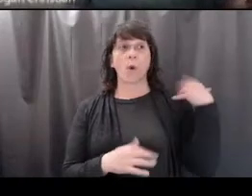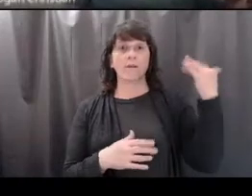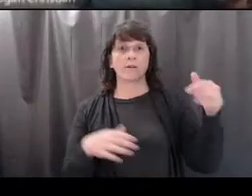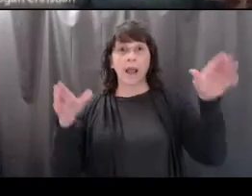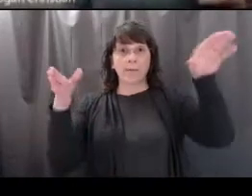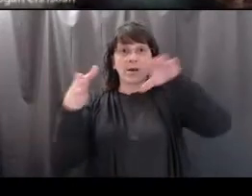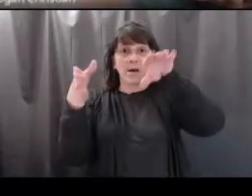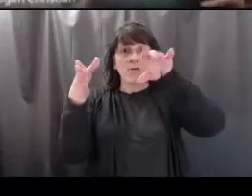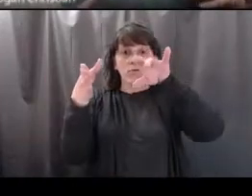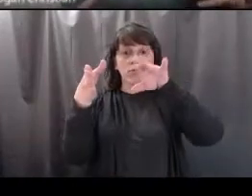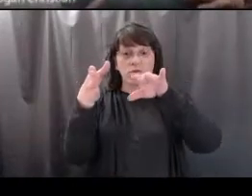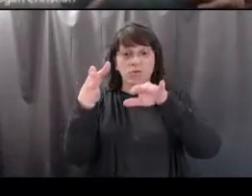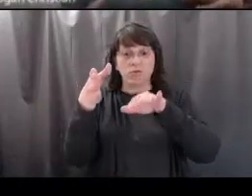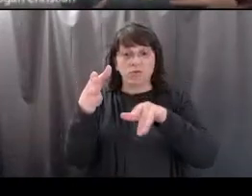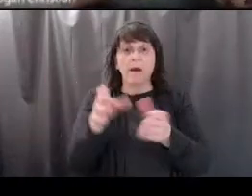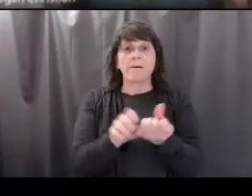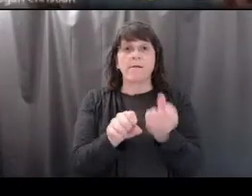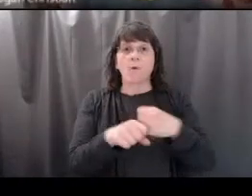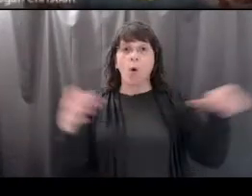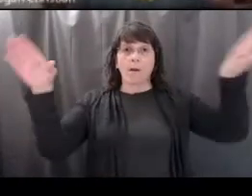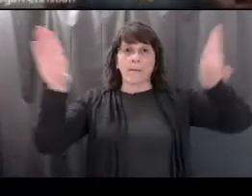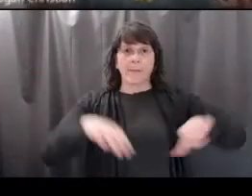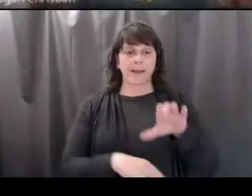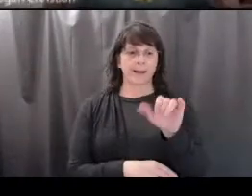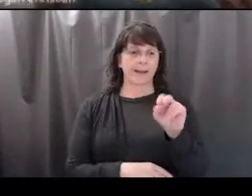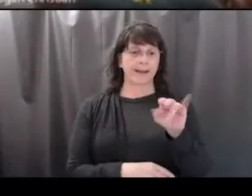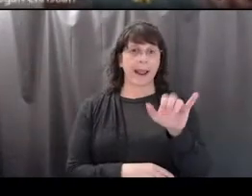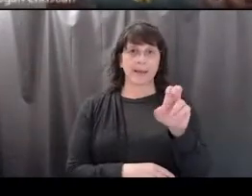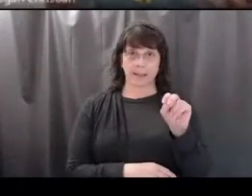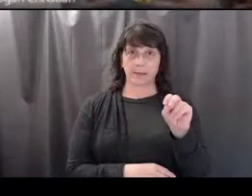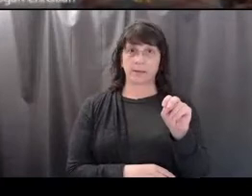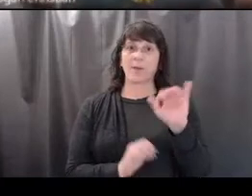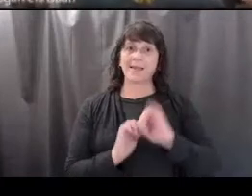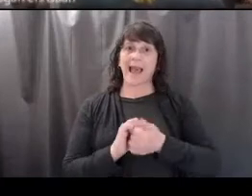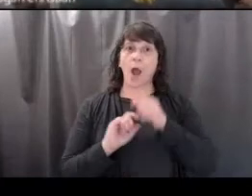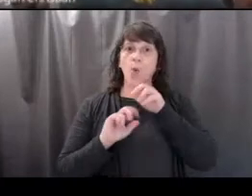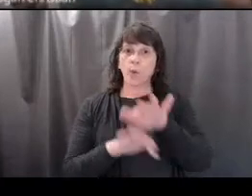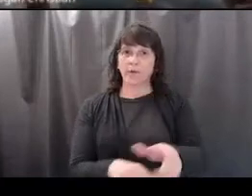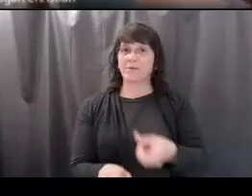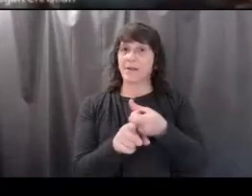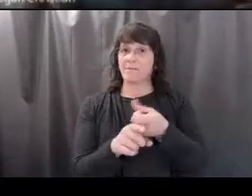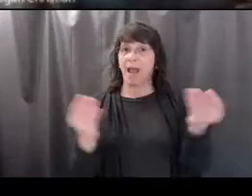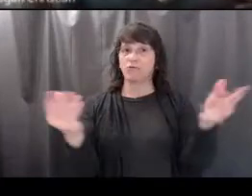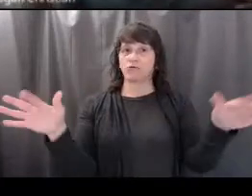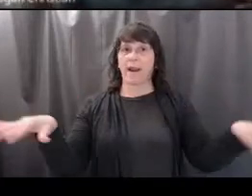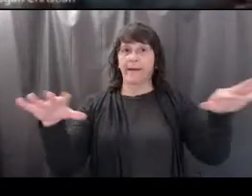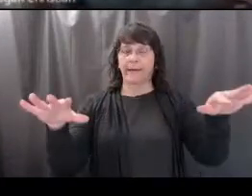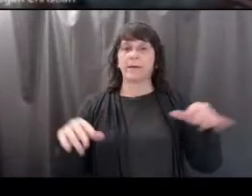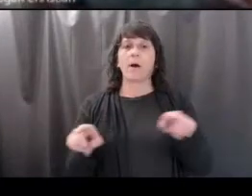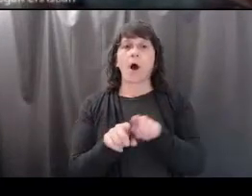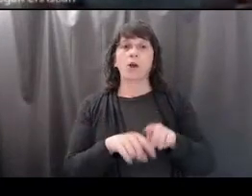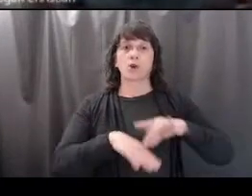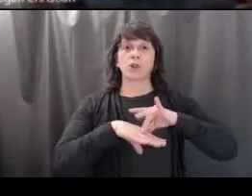through rock and form canyons. And so that's definitely a way that rivers and stream flow impacts the terrain. And also